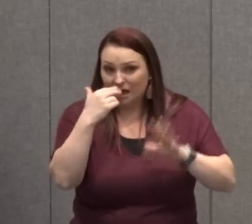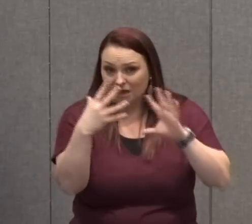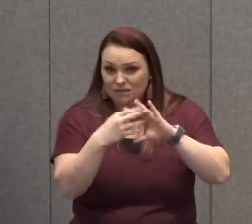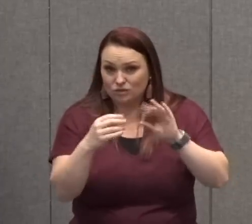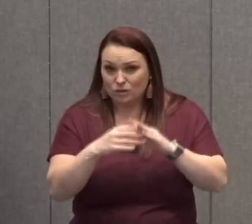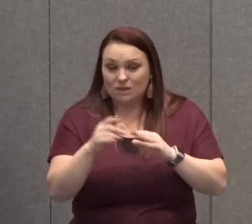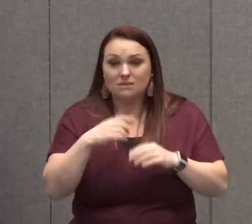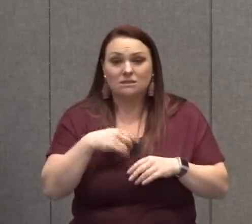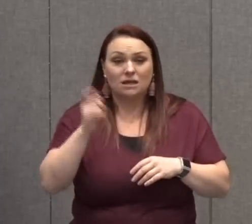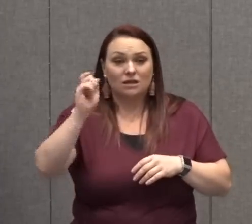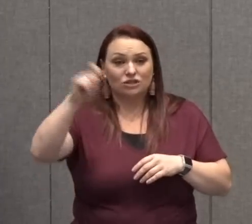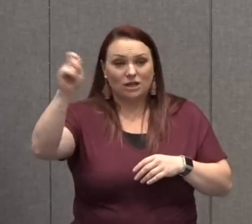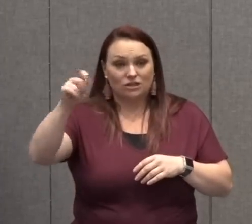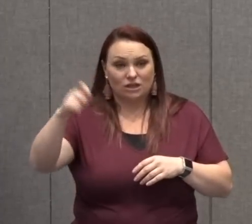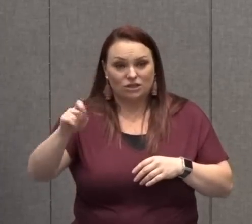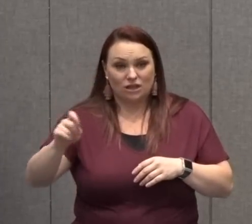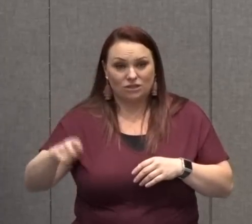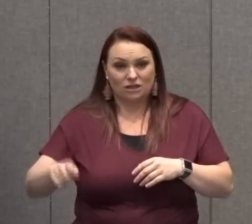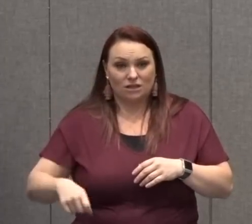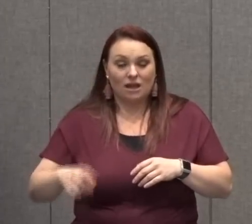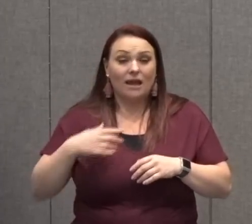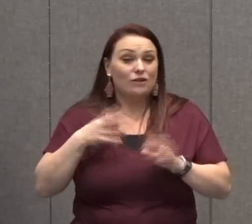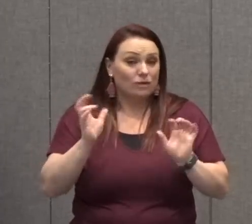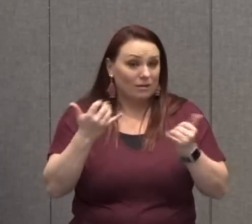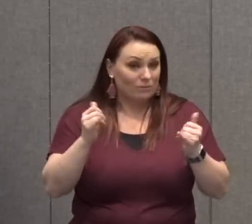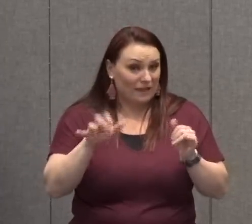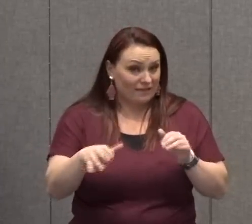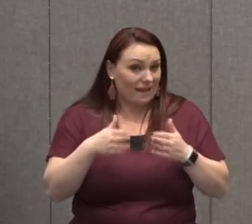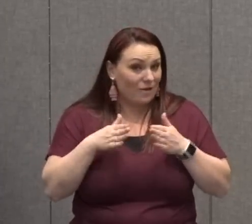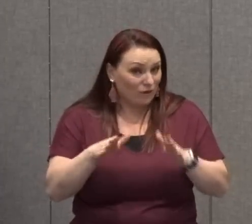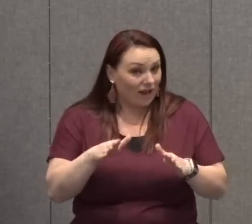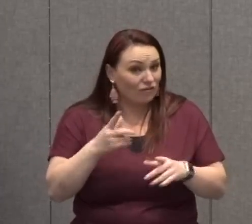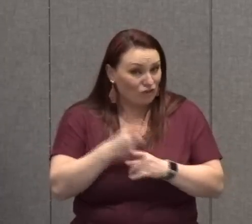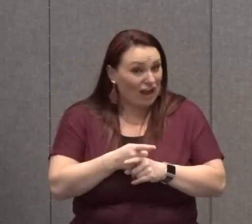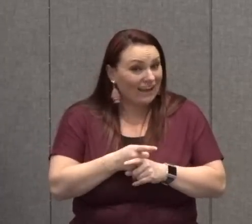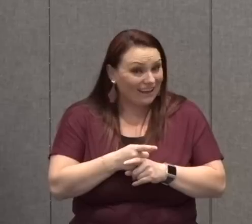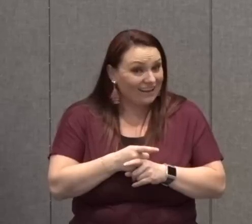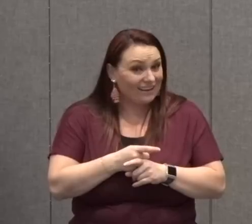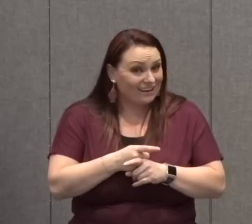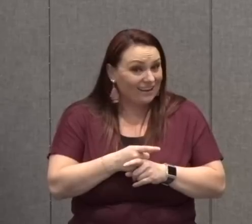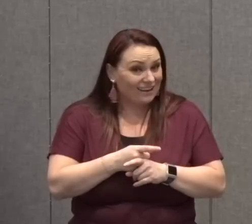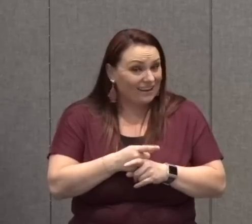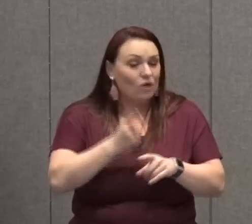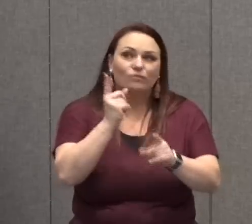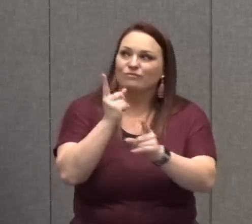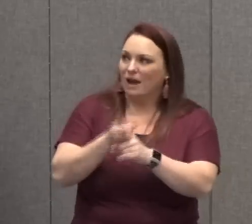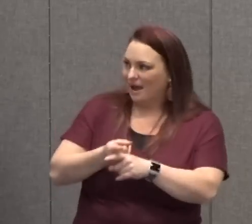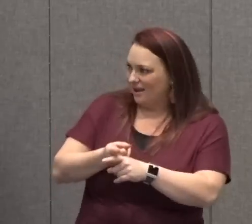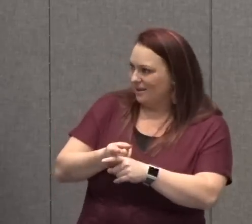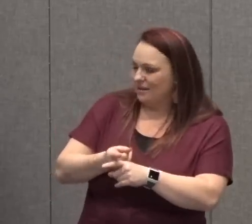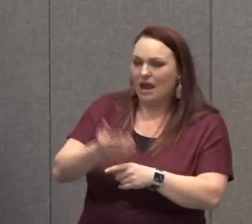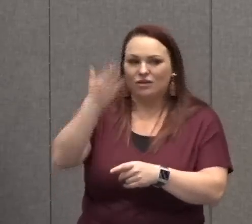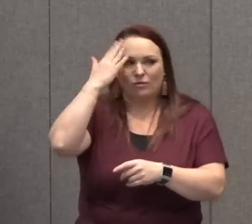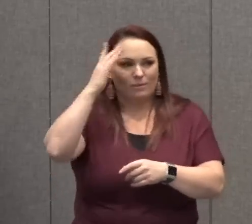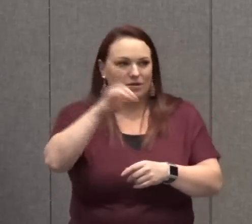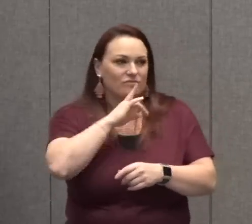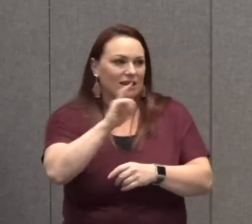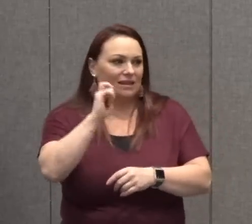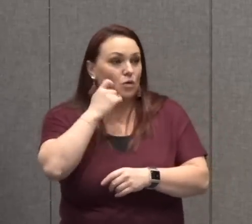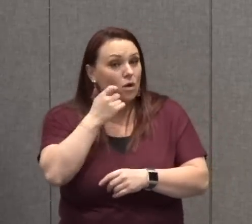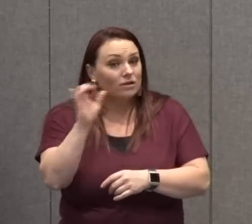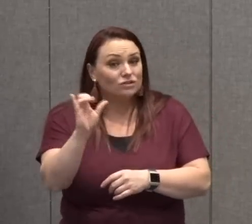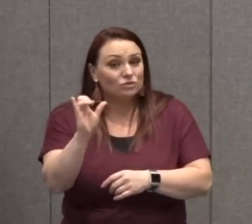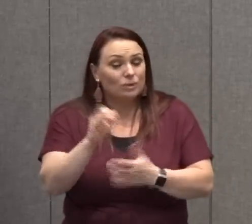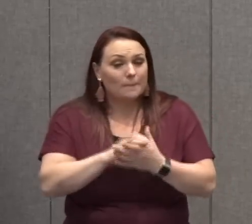all those you can mark off the boxes and play it that way right and also you know what would be really neat too